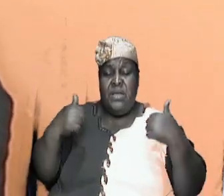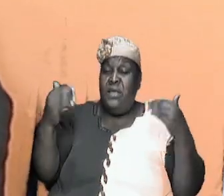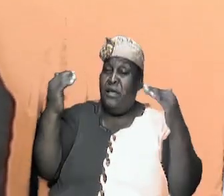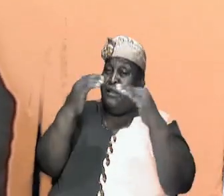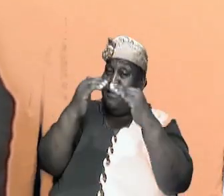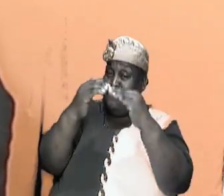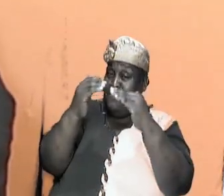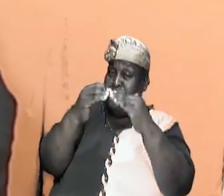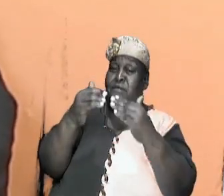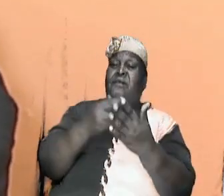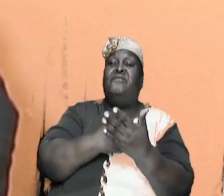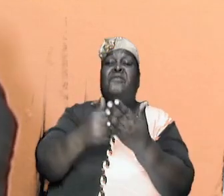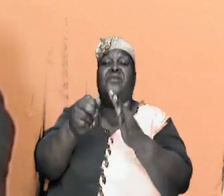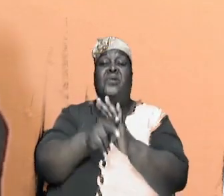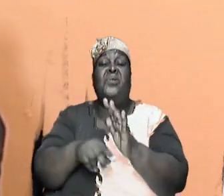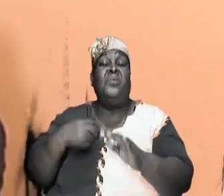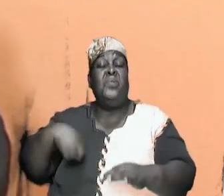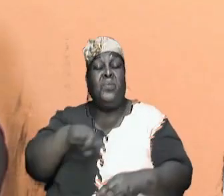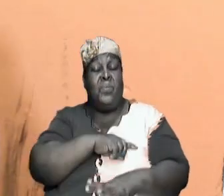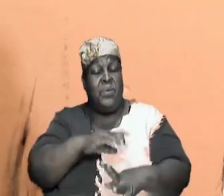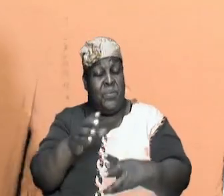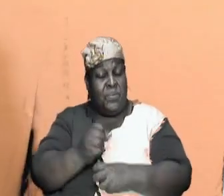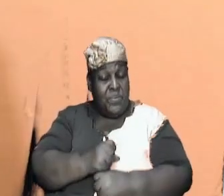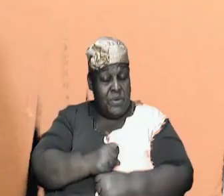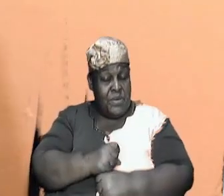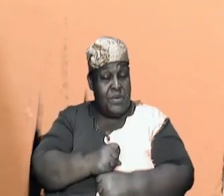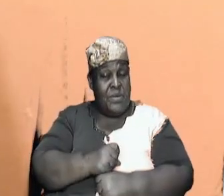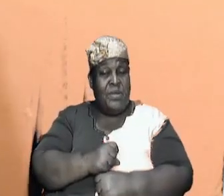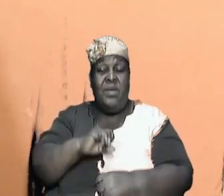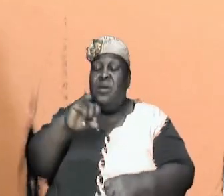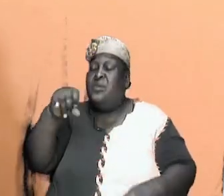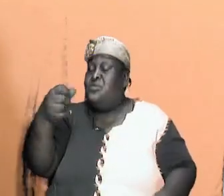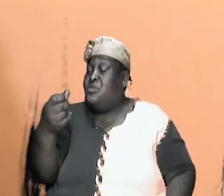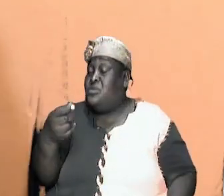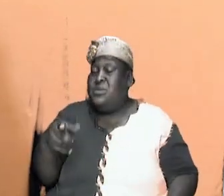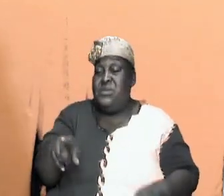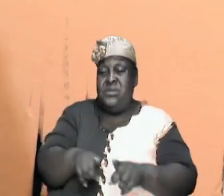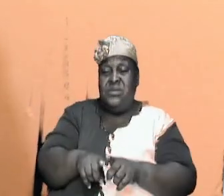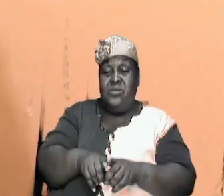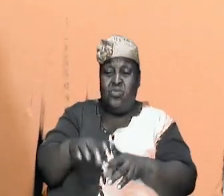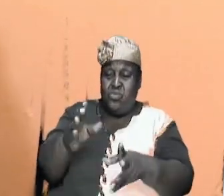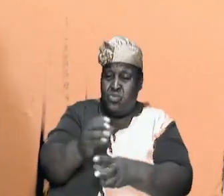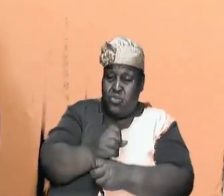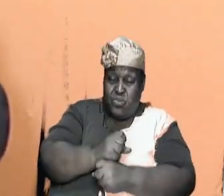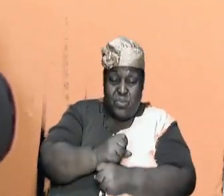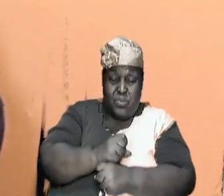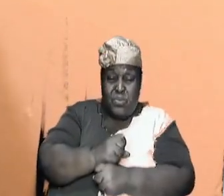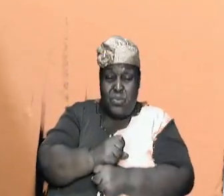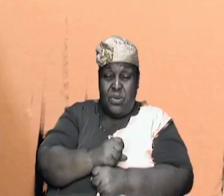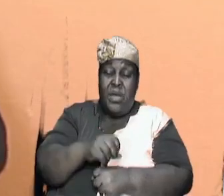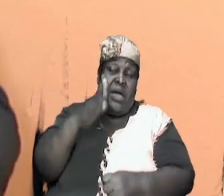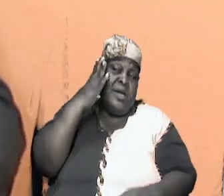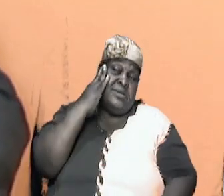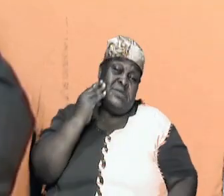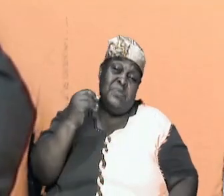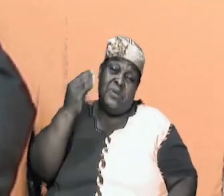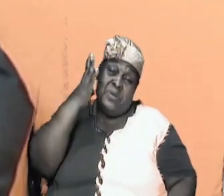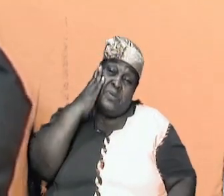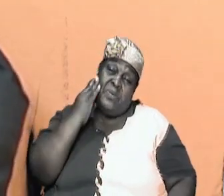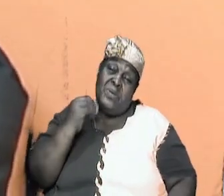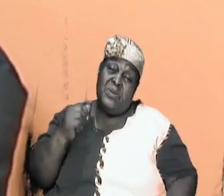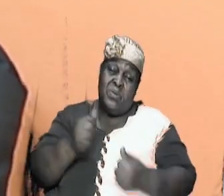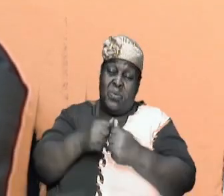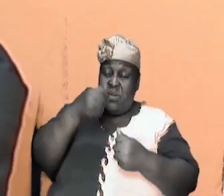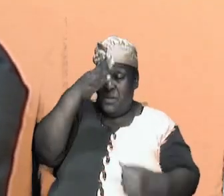righteousness there that we have attained. However, just like it took an experience